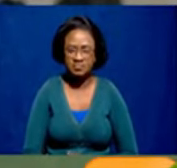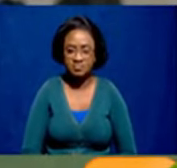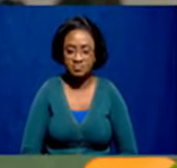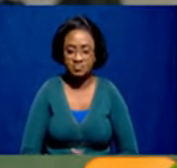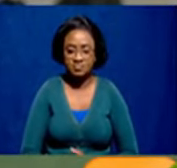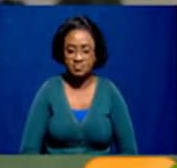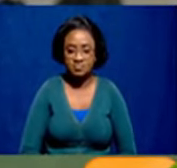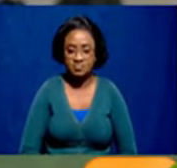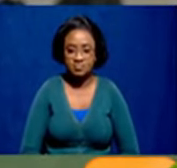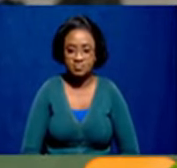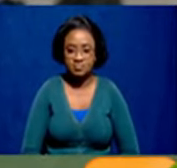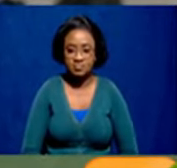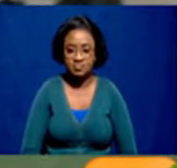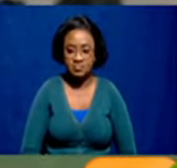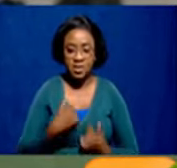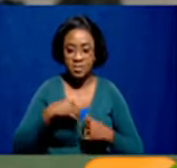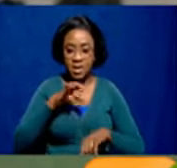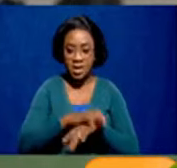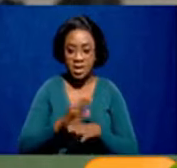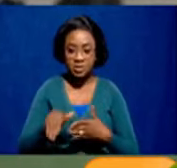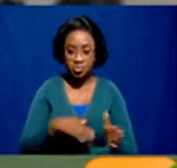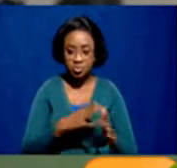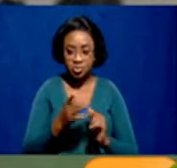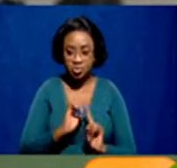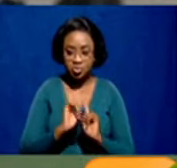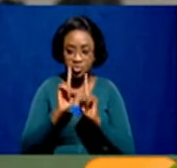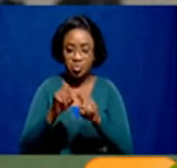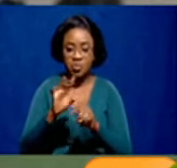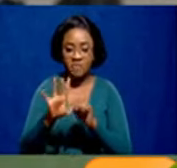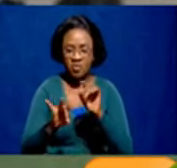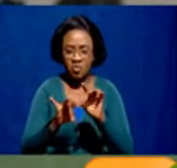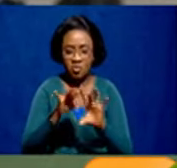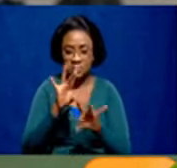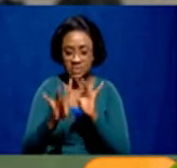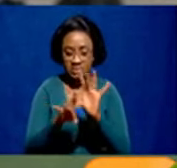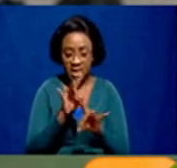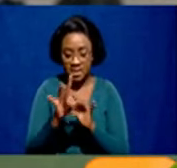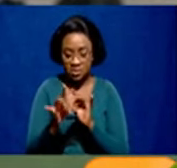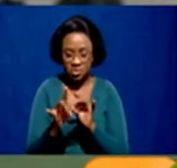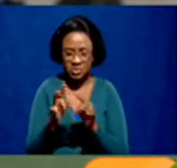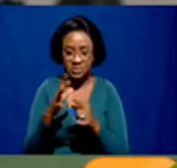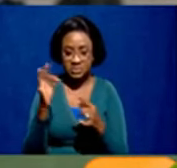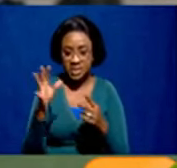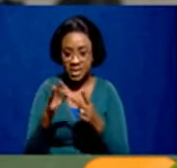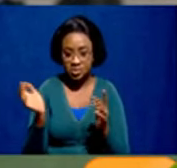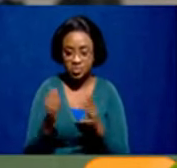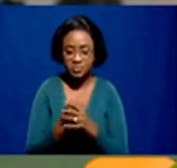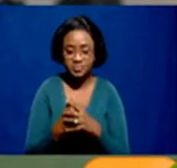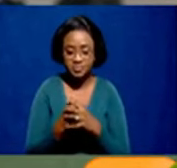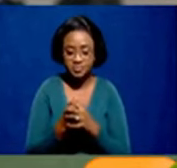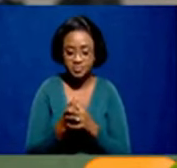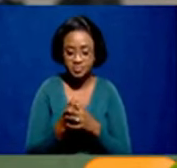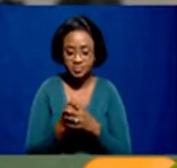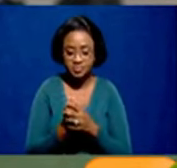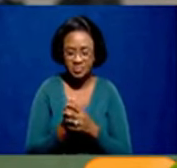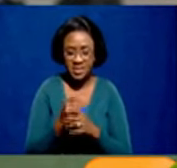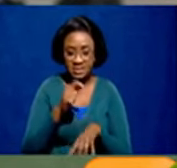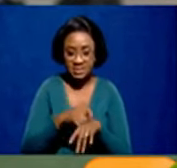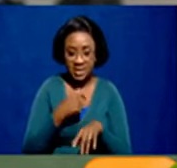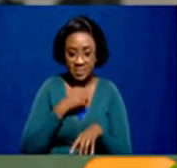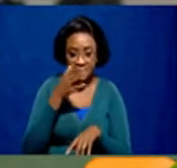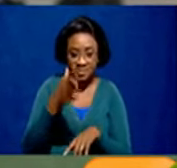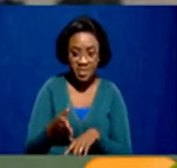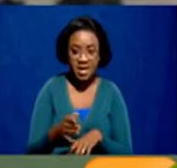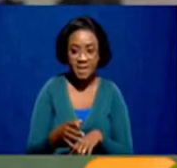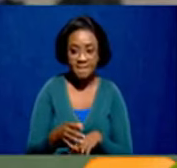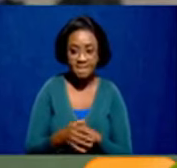for selection. It was held in Juja Preparatory, Thika. So when I went, I was only told